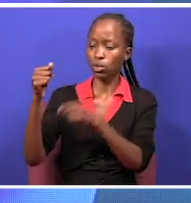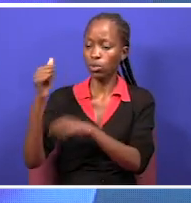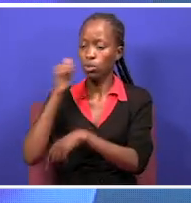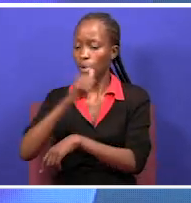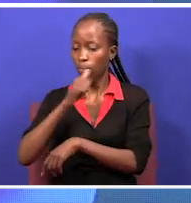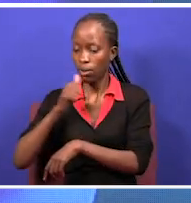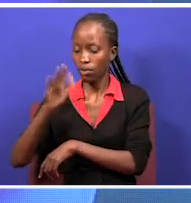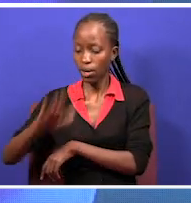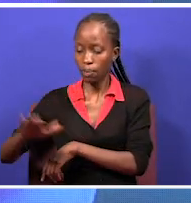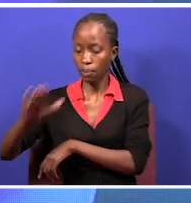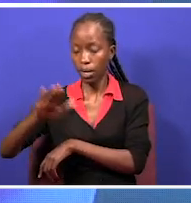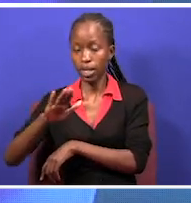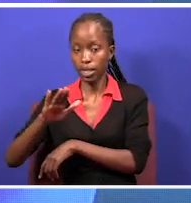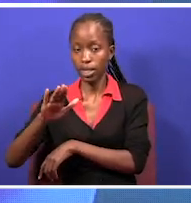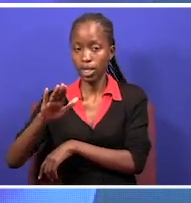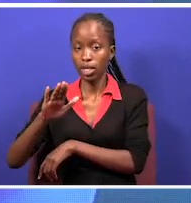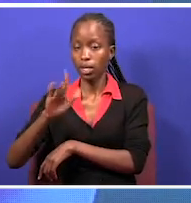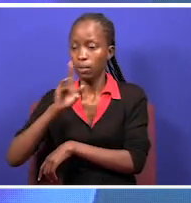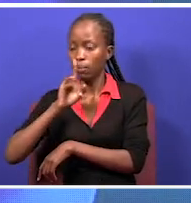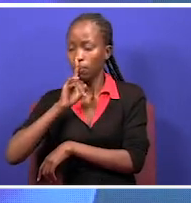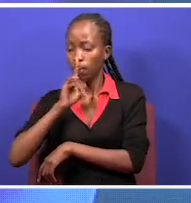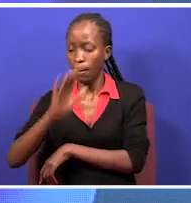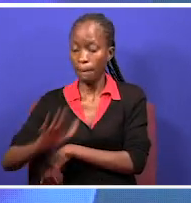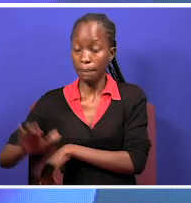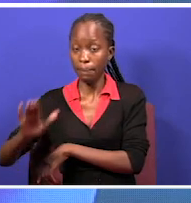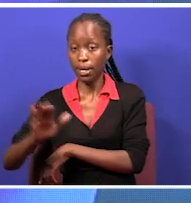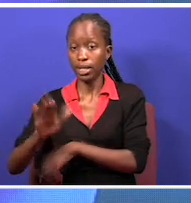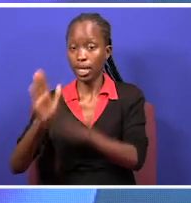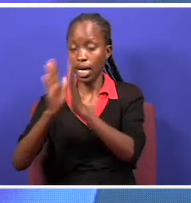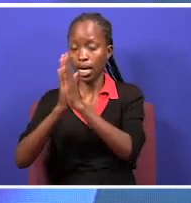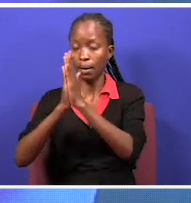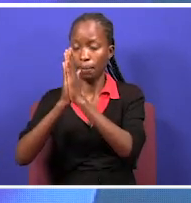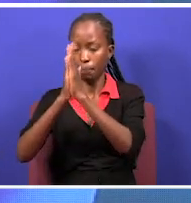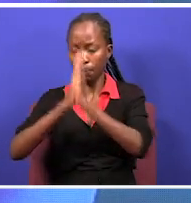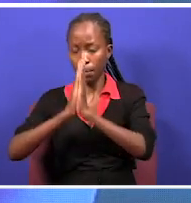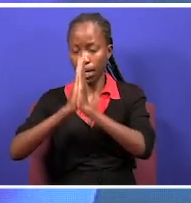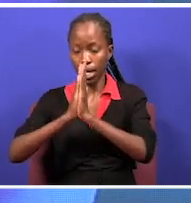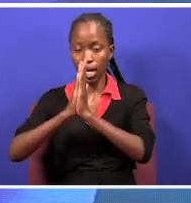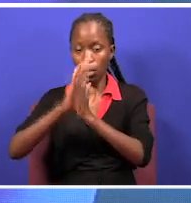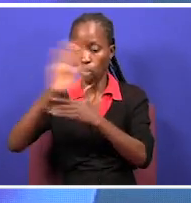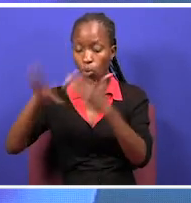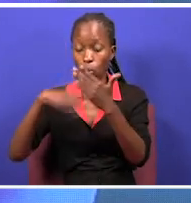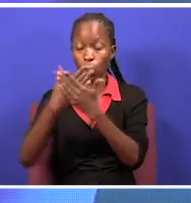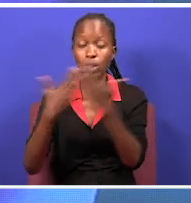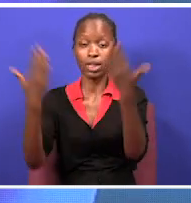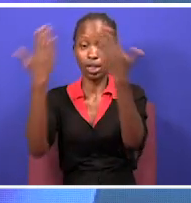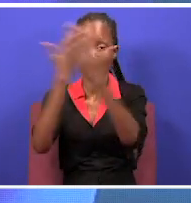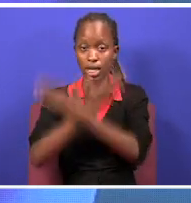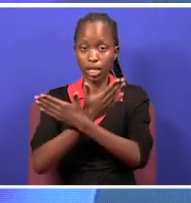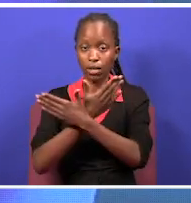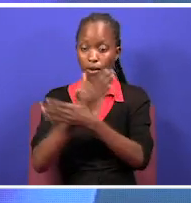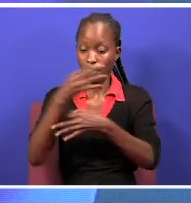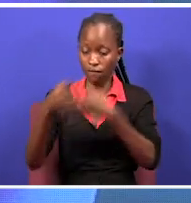place, to a grove of trees and praying, sometimes overnight,